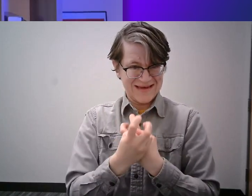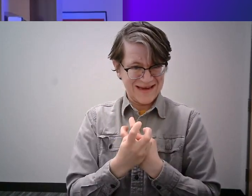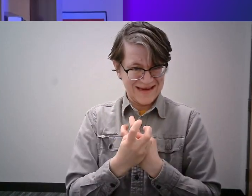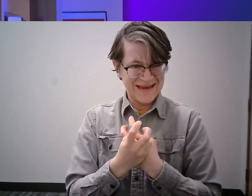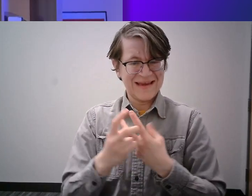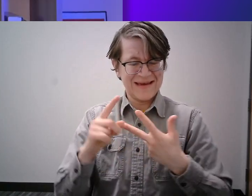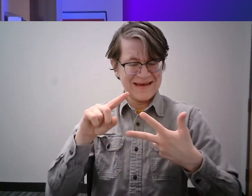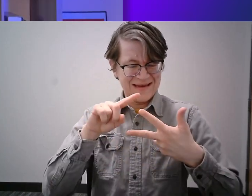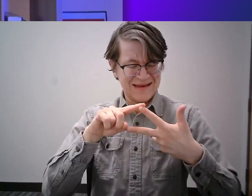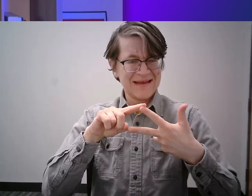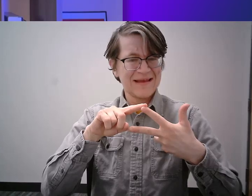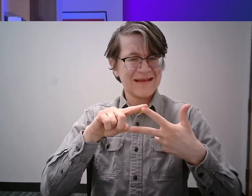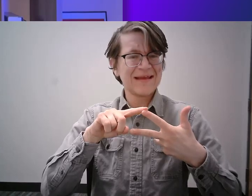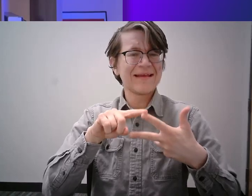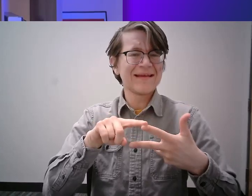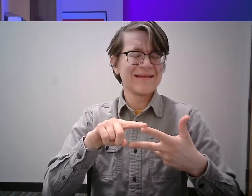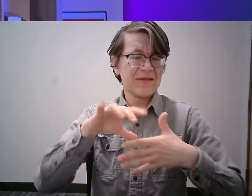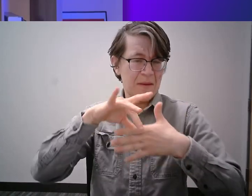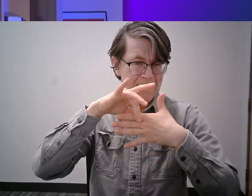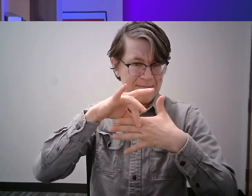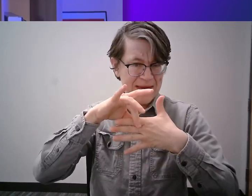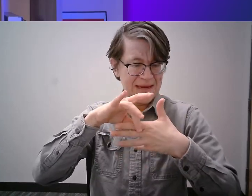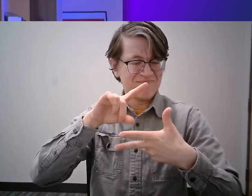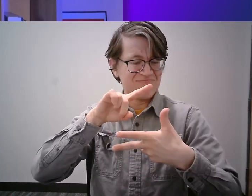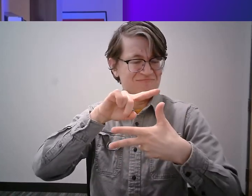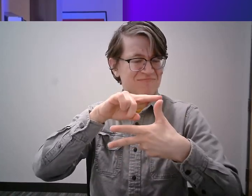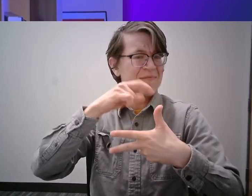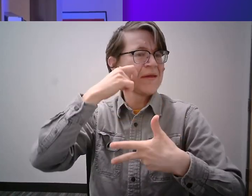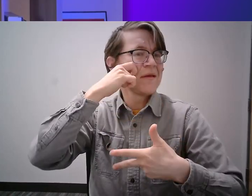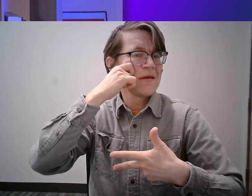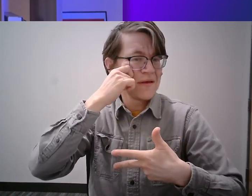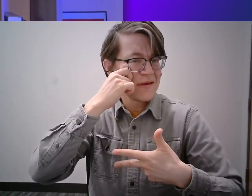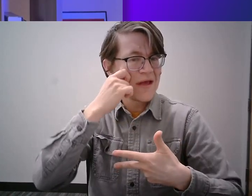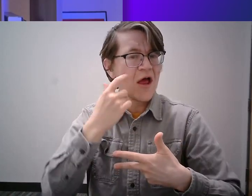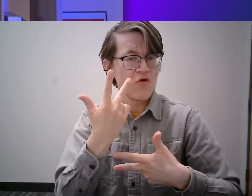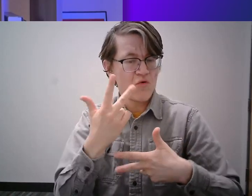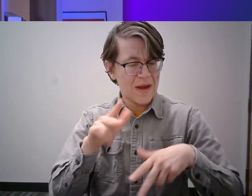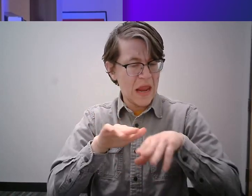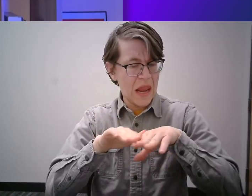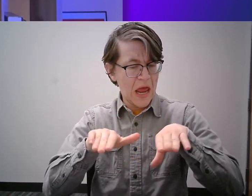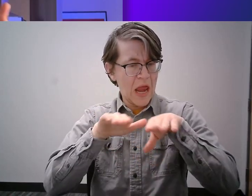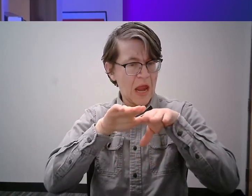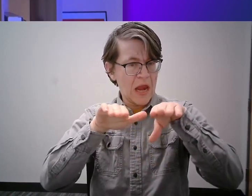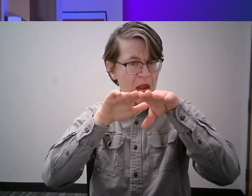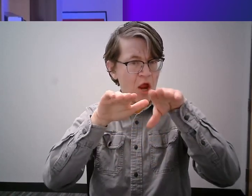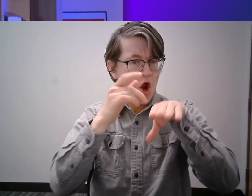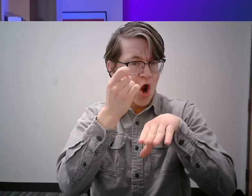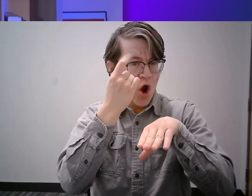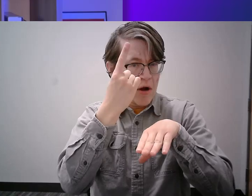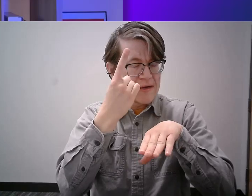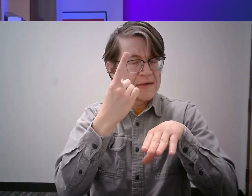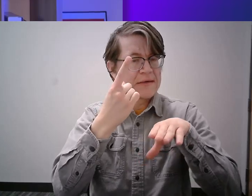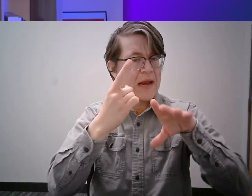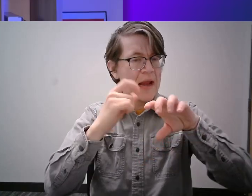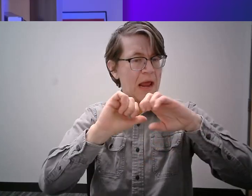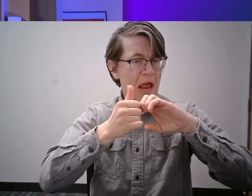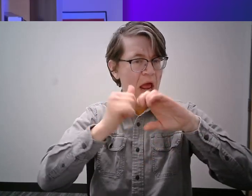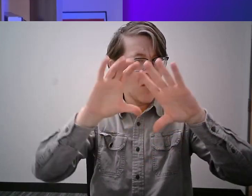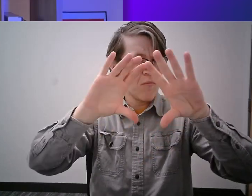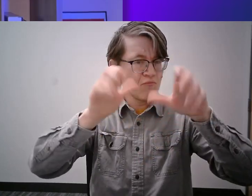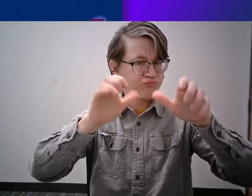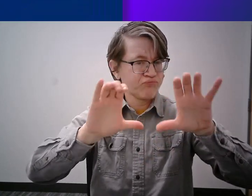a bit complicated at first glance, but bear with me, because this is very, very brilliant and will evolve into